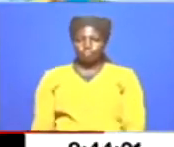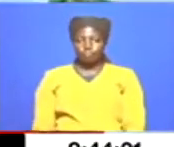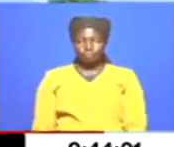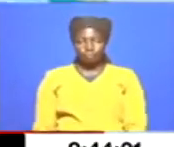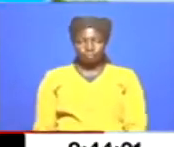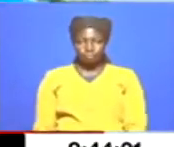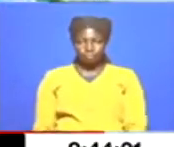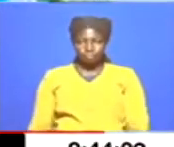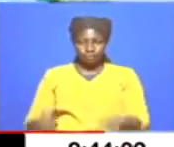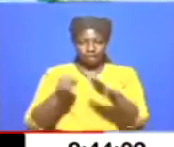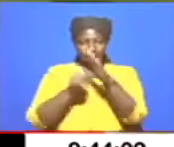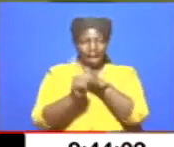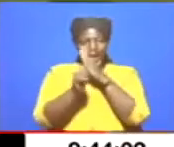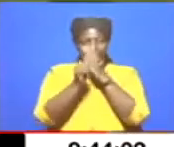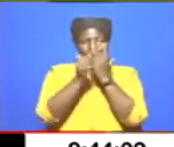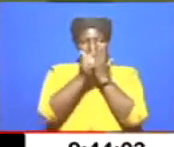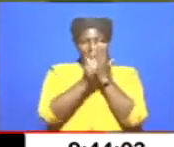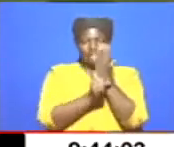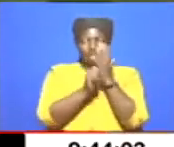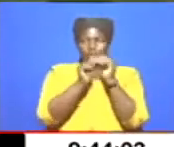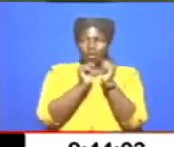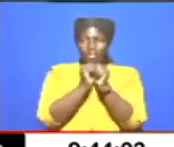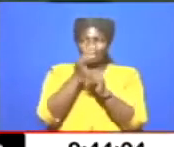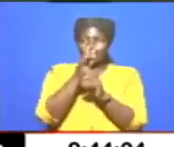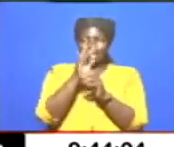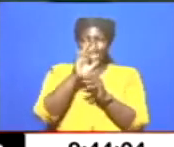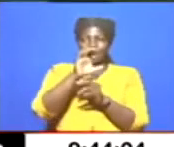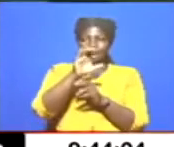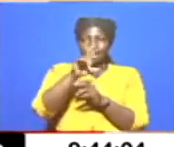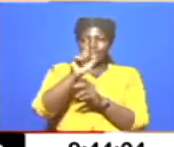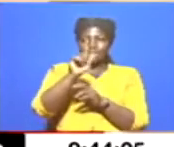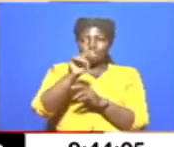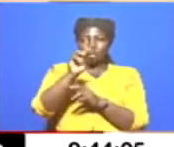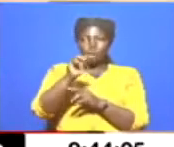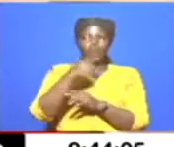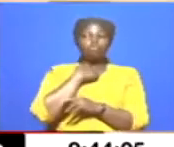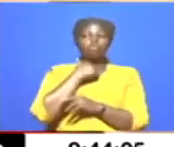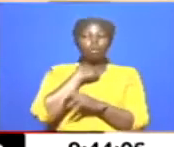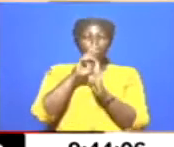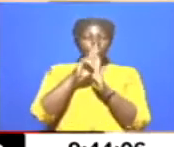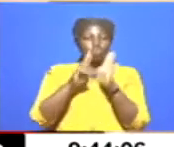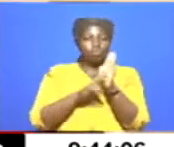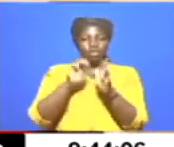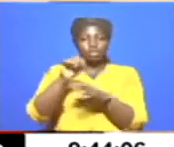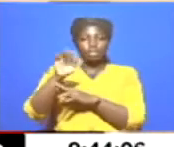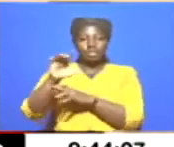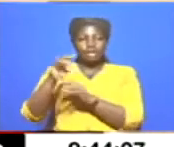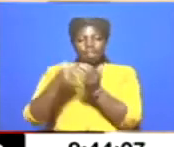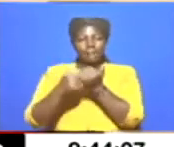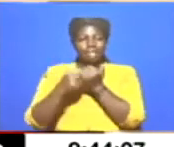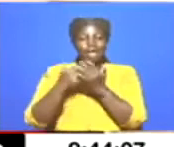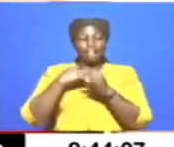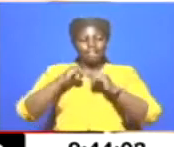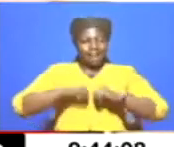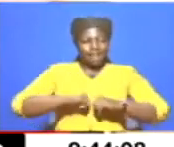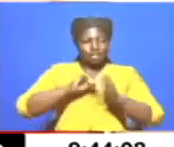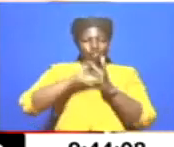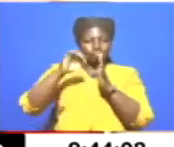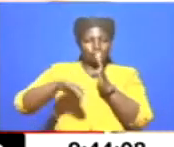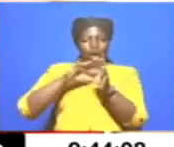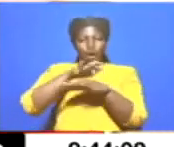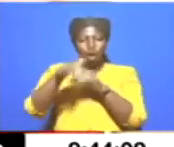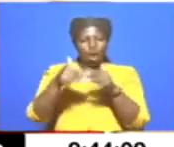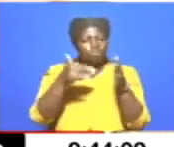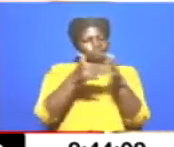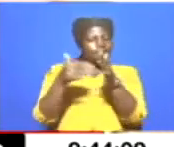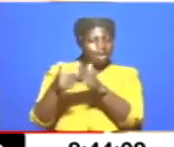Under Article 13 of the Customs Union Protocol, the EAC partner states have agreed to remove all existing non-tariff barriers to